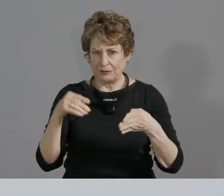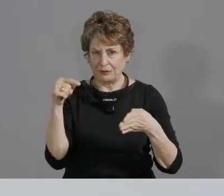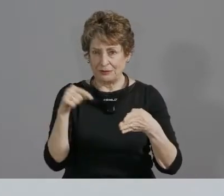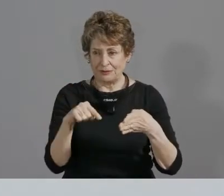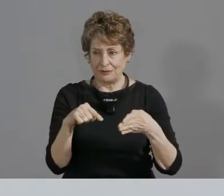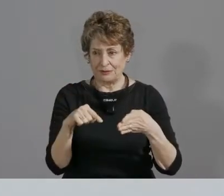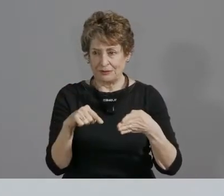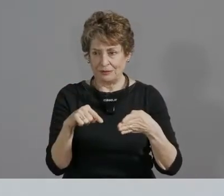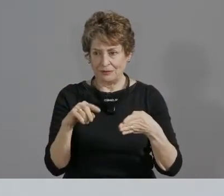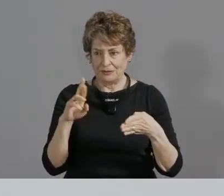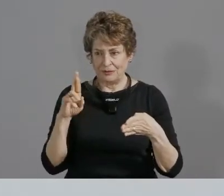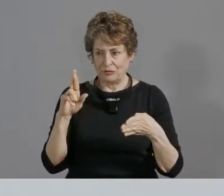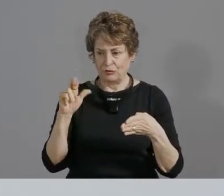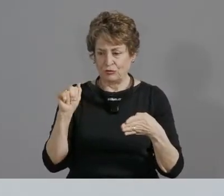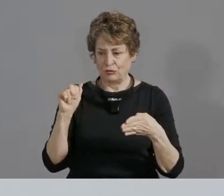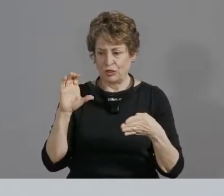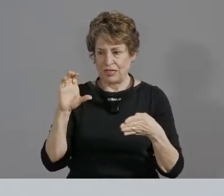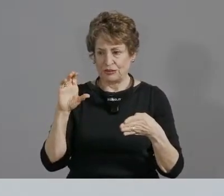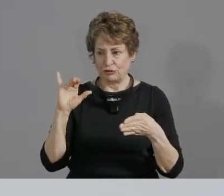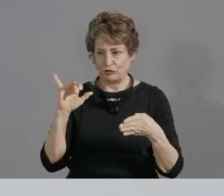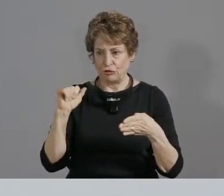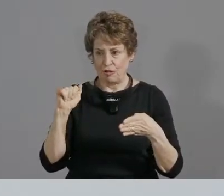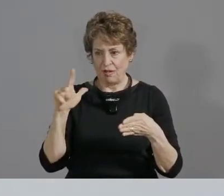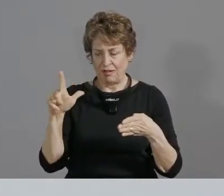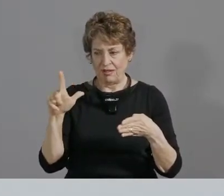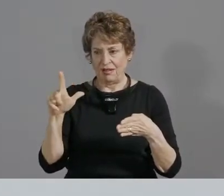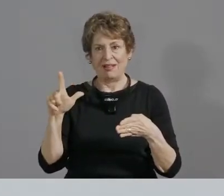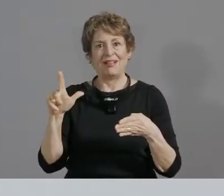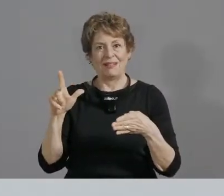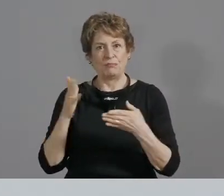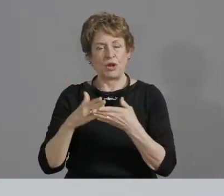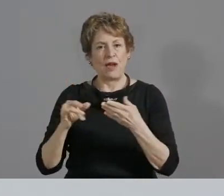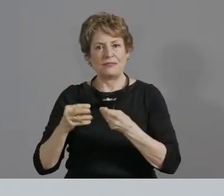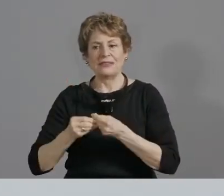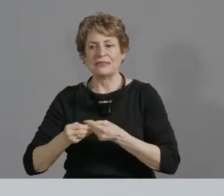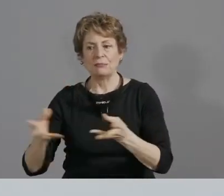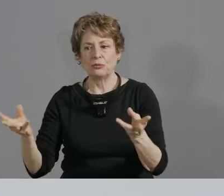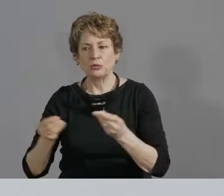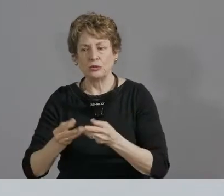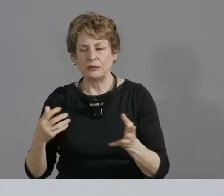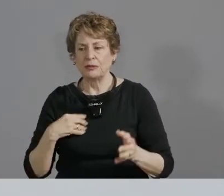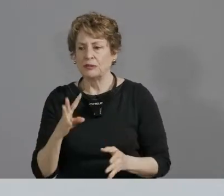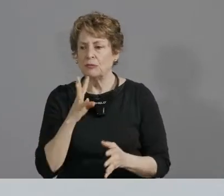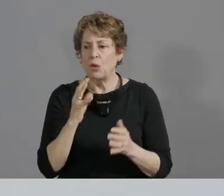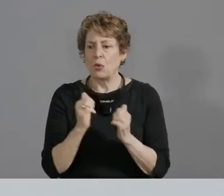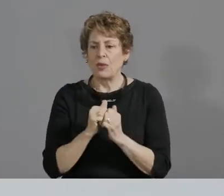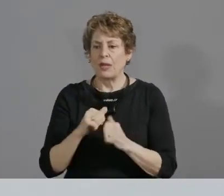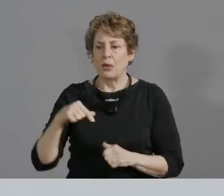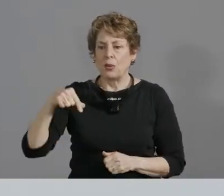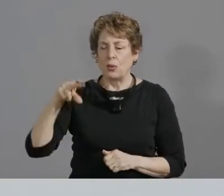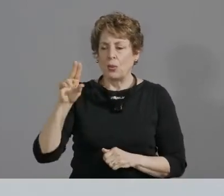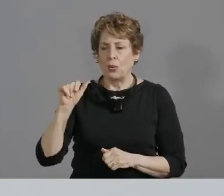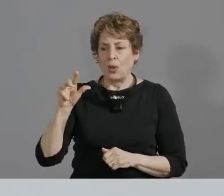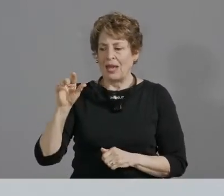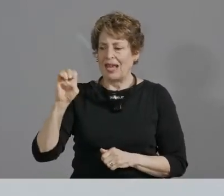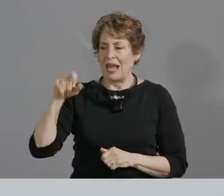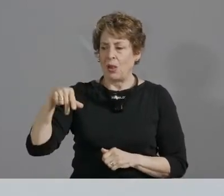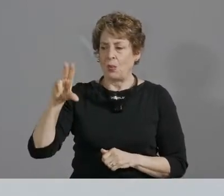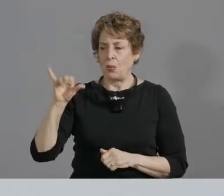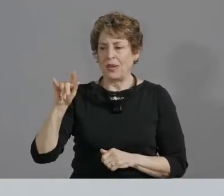vaccine rollout. And I spoke with Equality Health today. They tell me that they're working on creating these